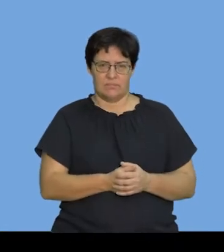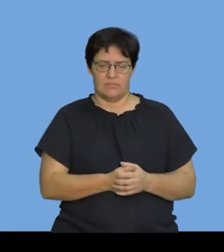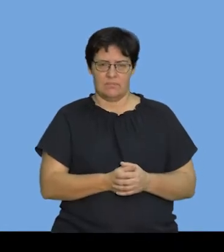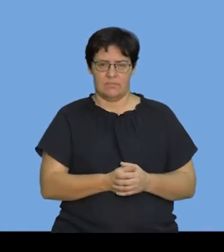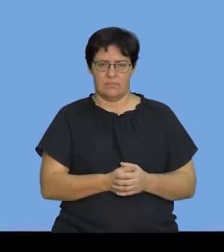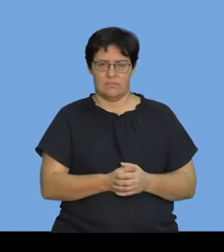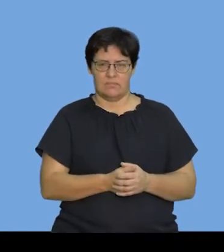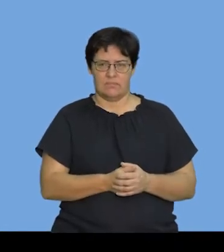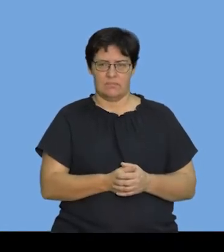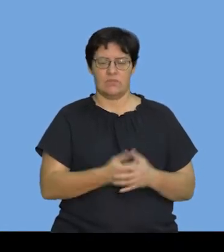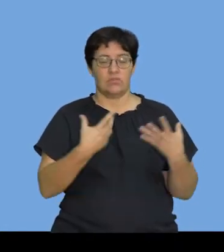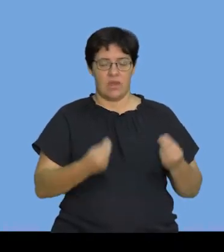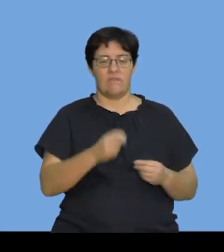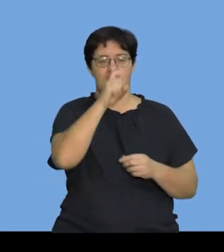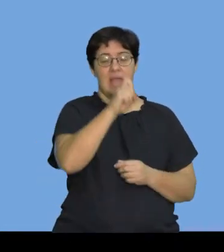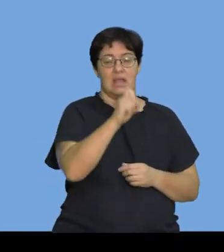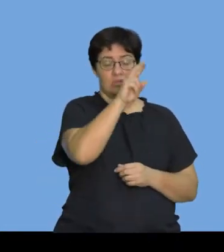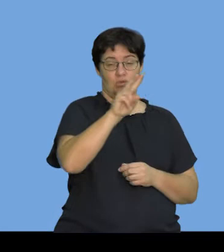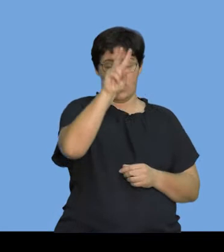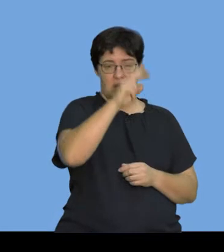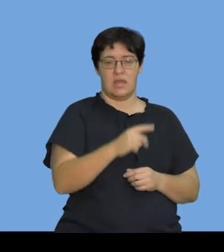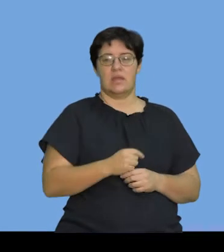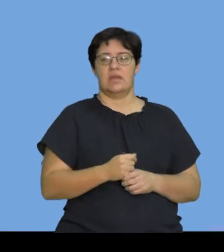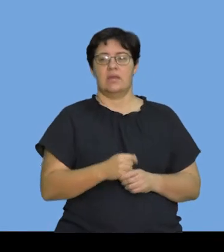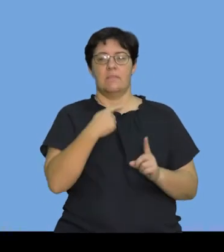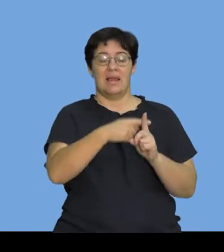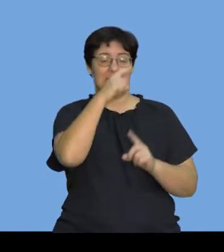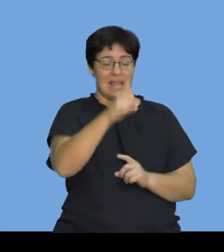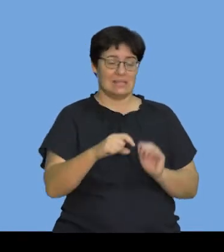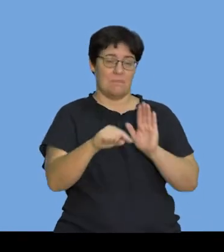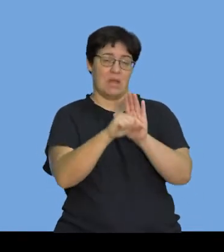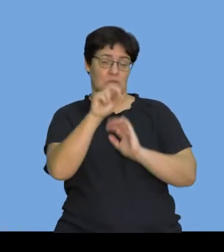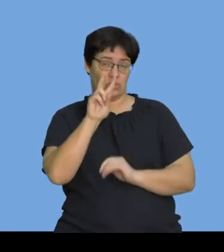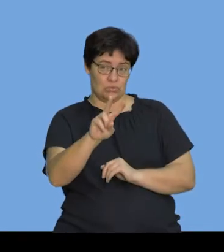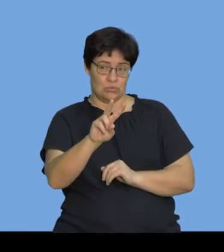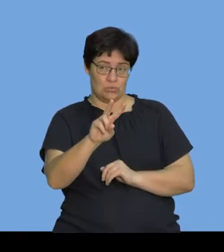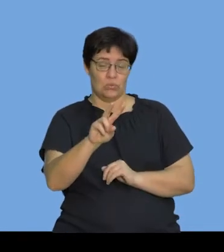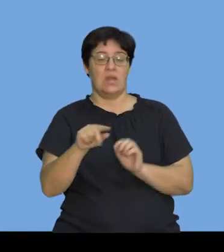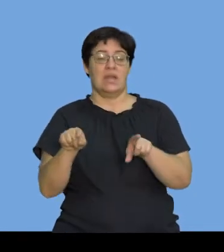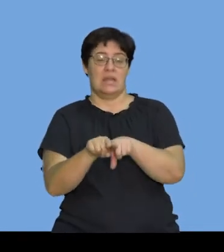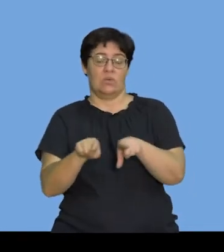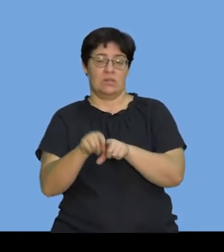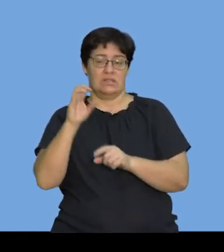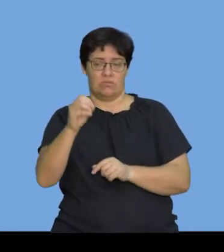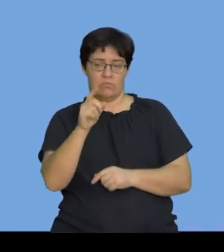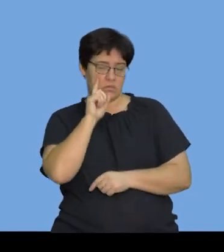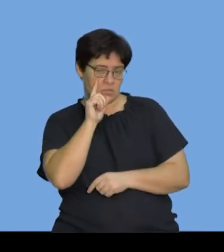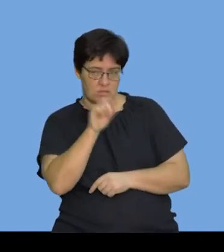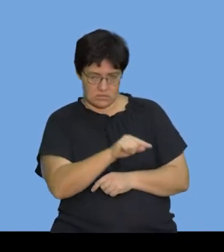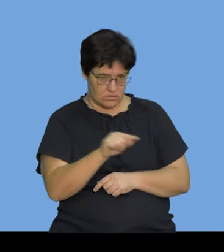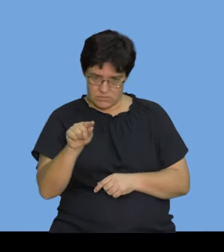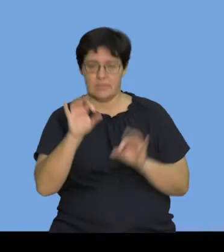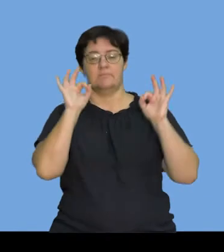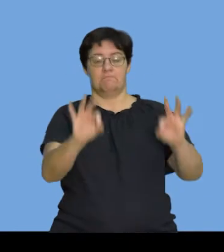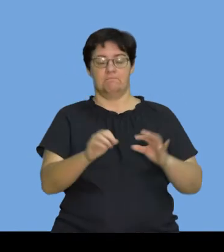have x squared plus x minus 2 equal to 0. Let me just verify quickly. Yes.